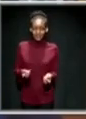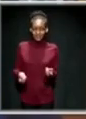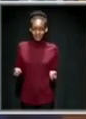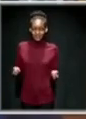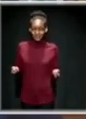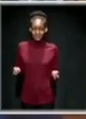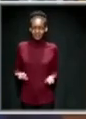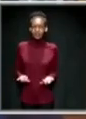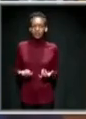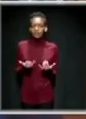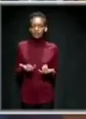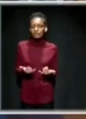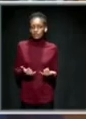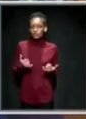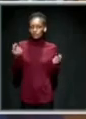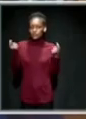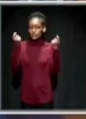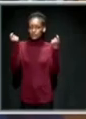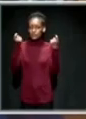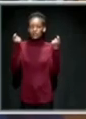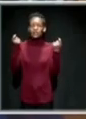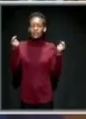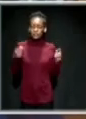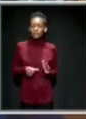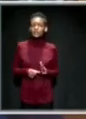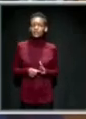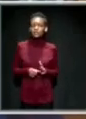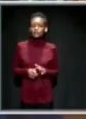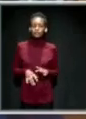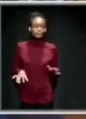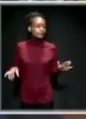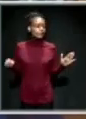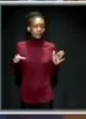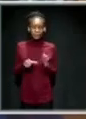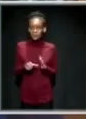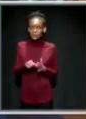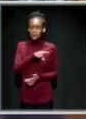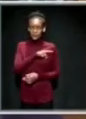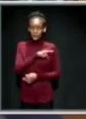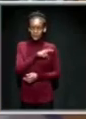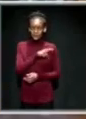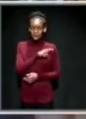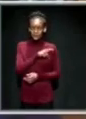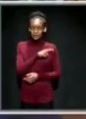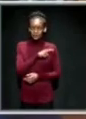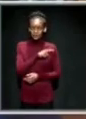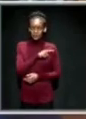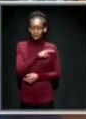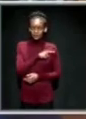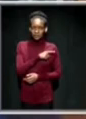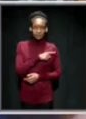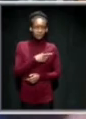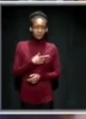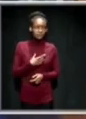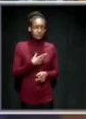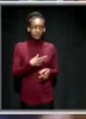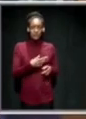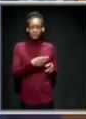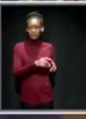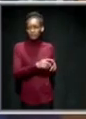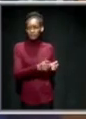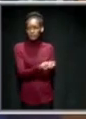today's event is significant. It is significant because it brings many players. We have heard